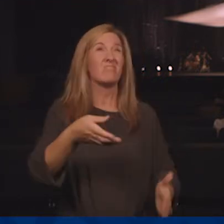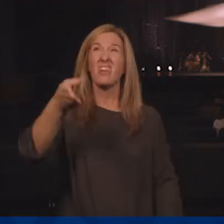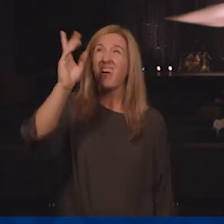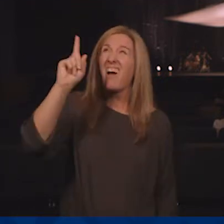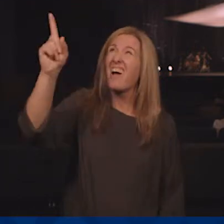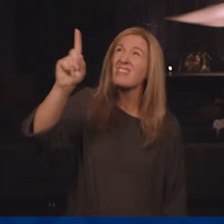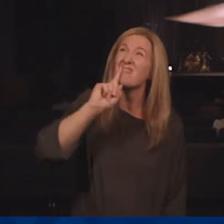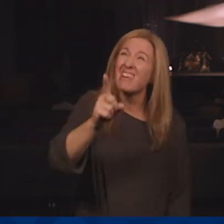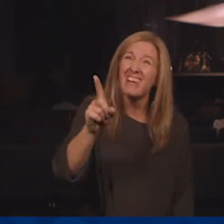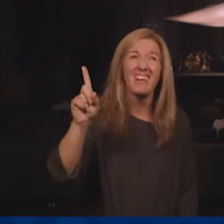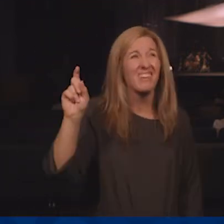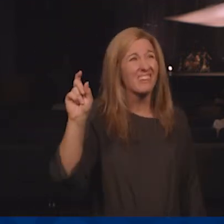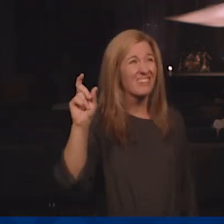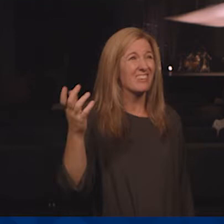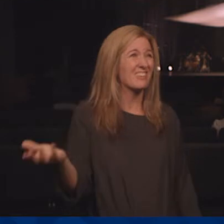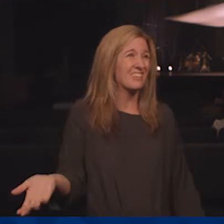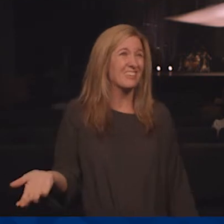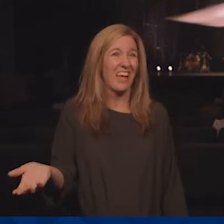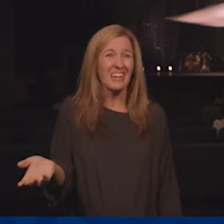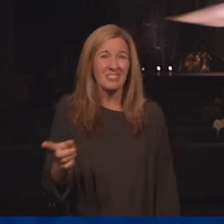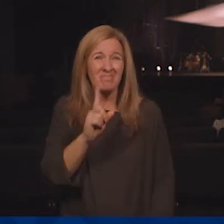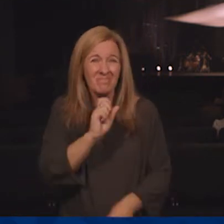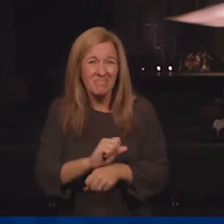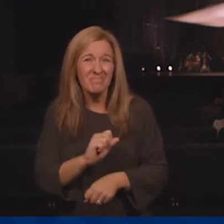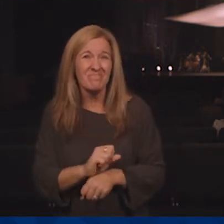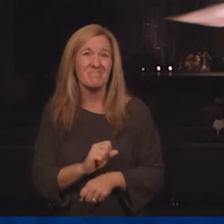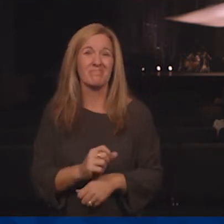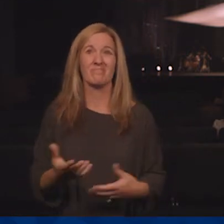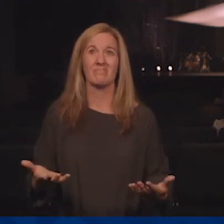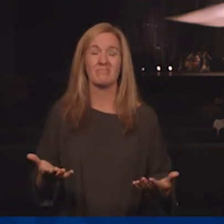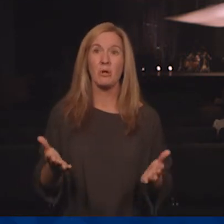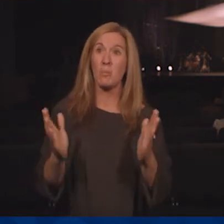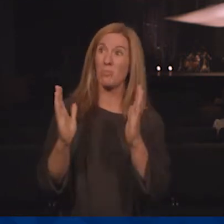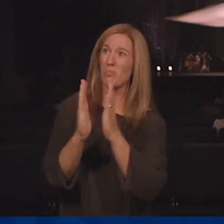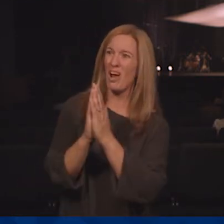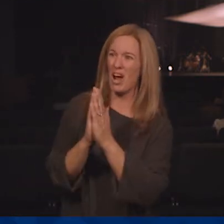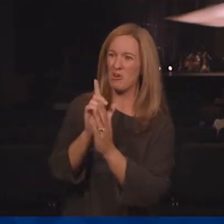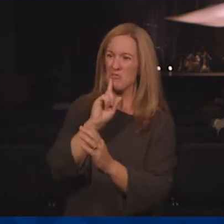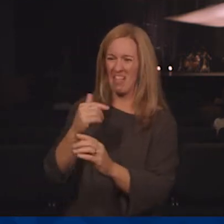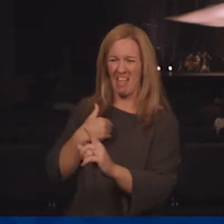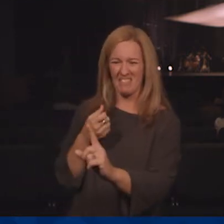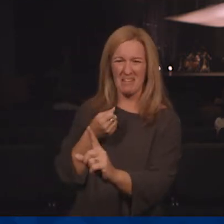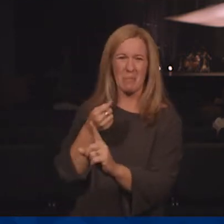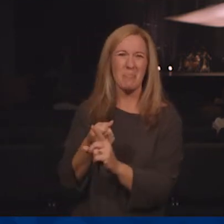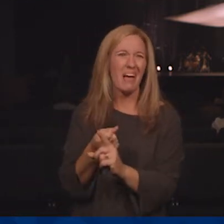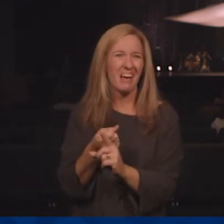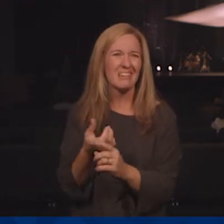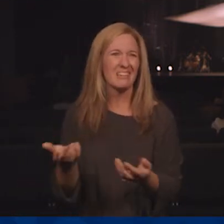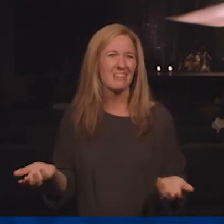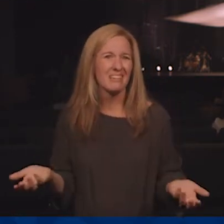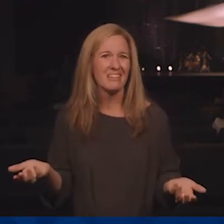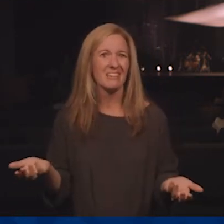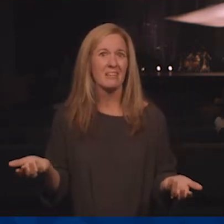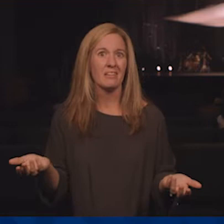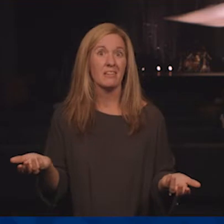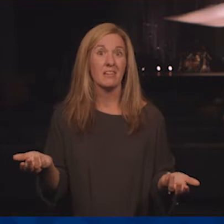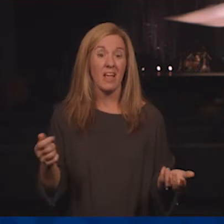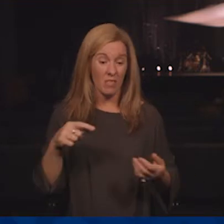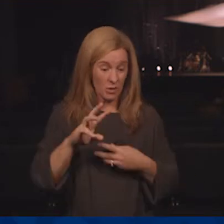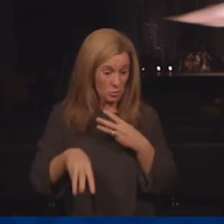real? Does prayer actually do anything? Am I all alone in this